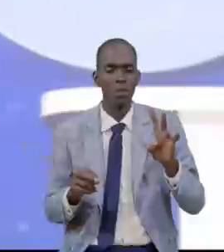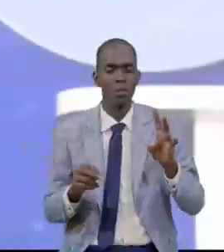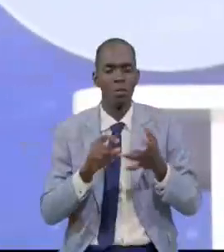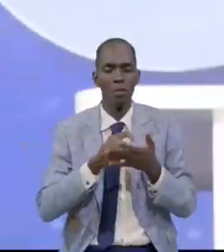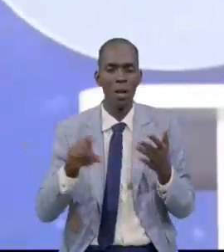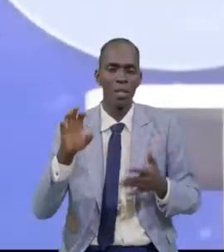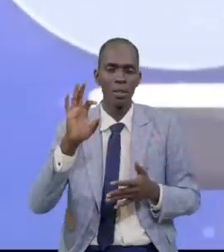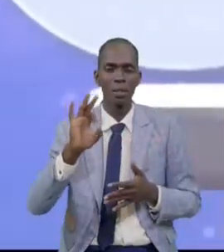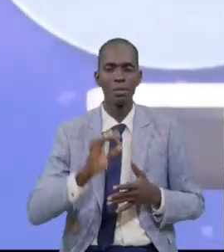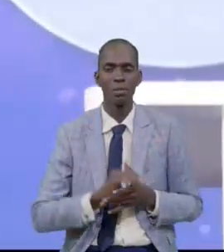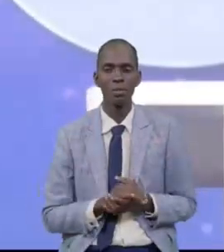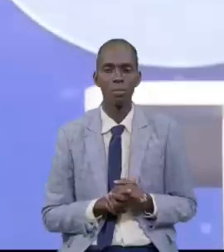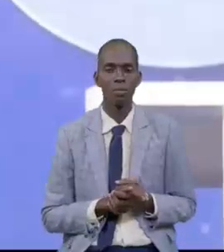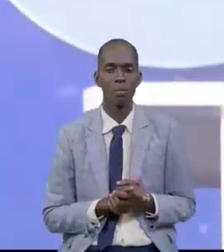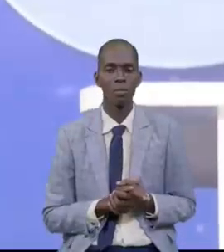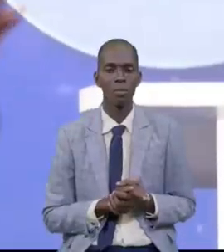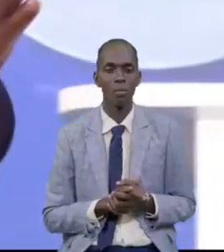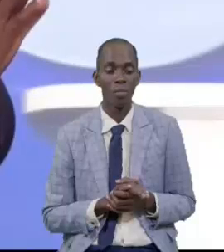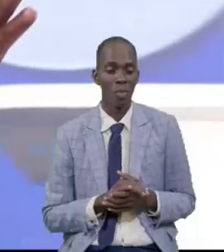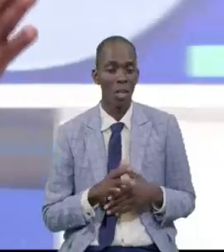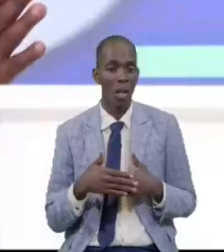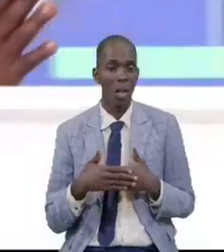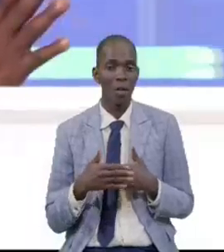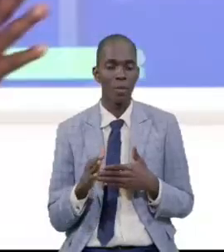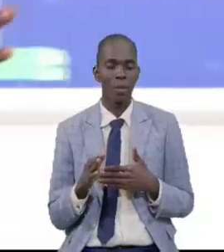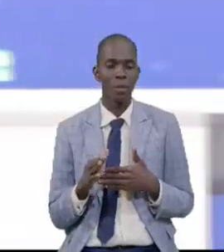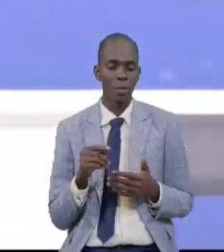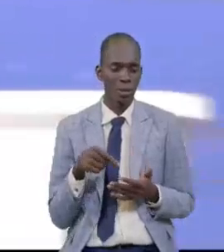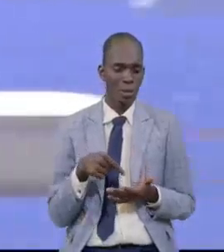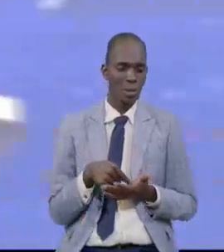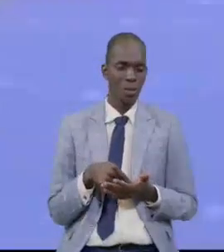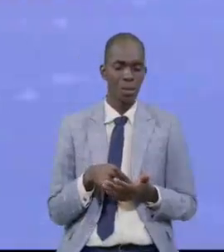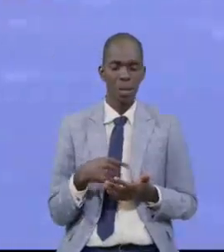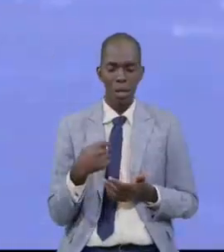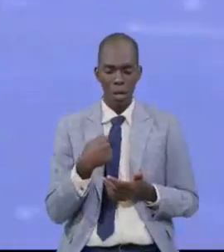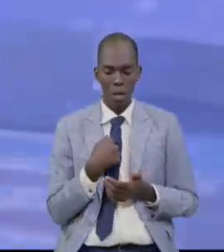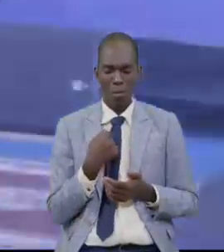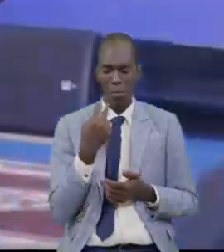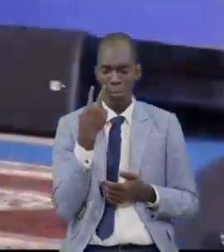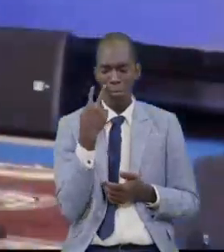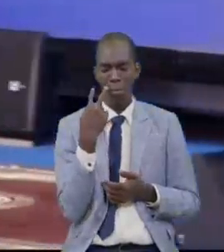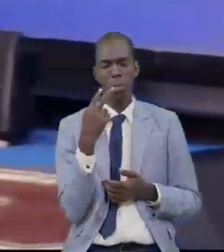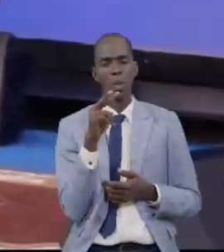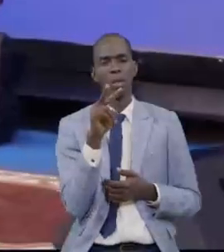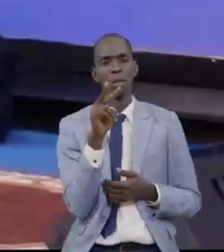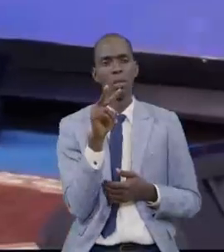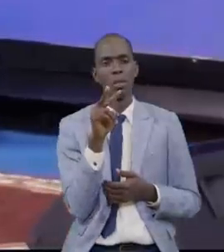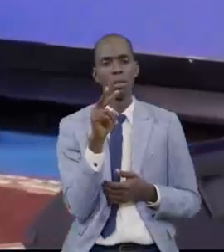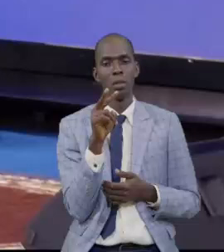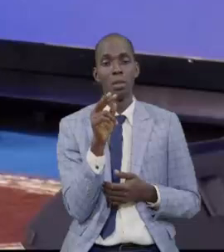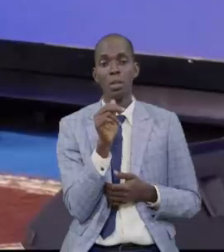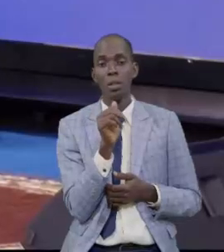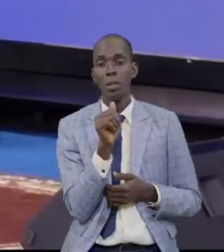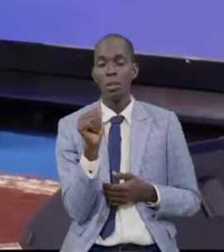After this, I beheld, and lo, a great